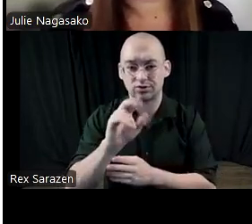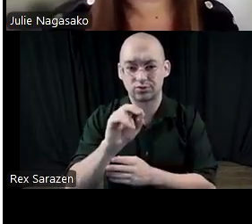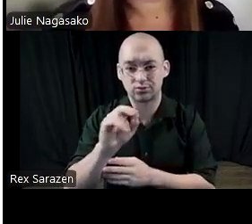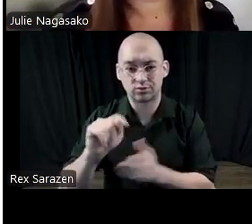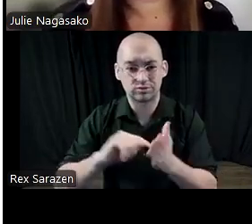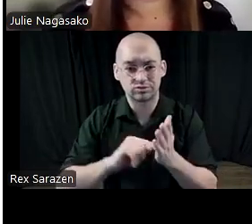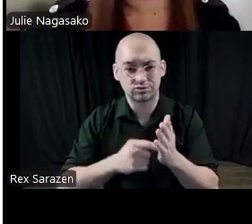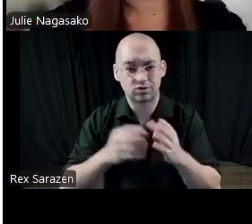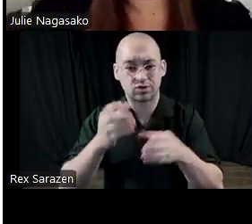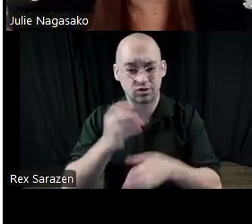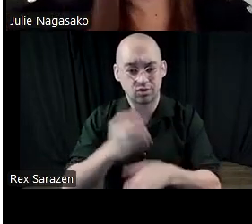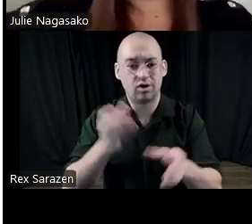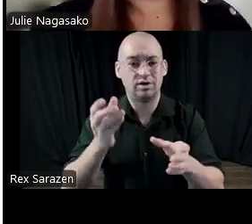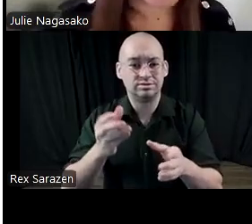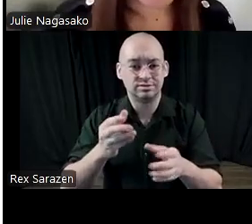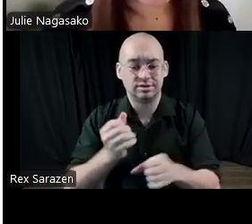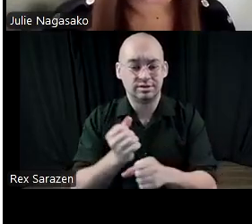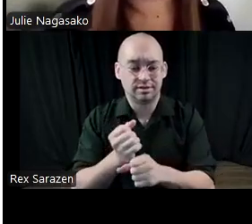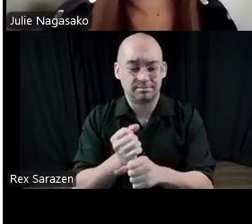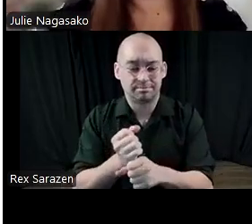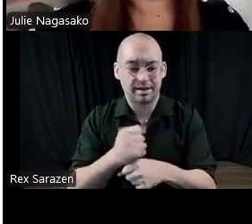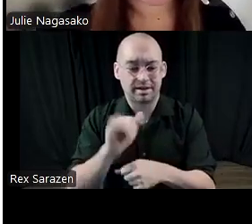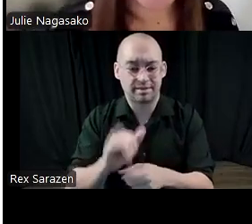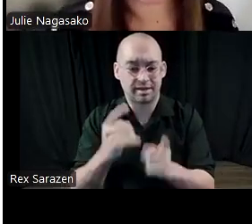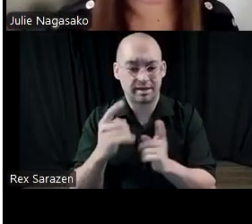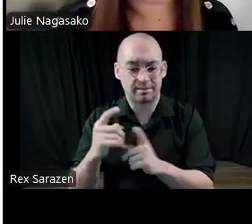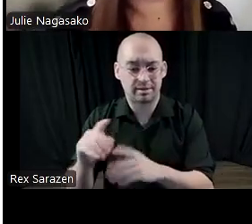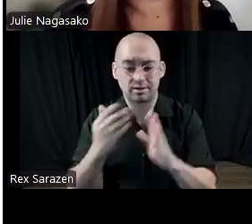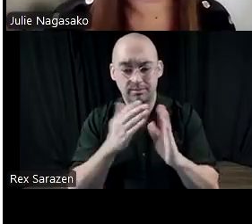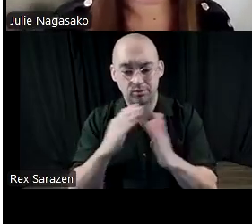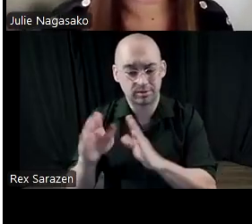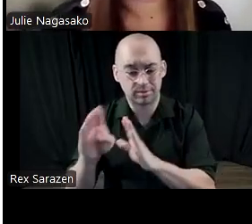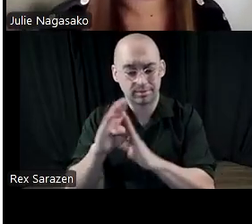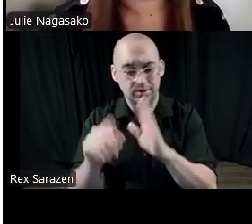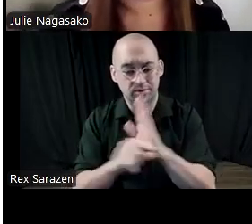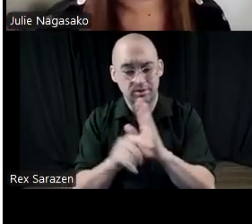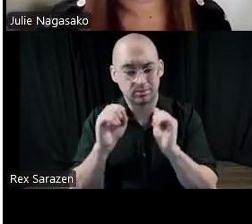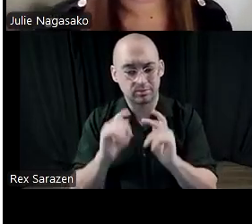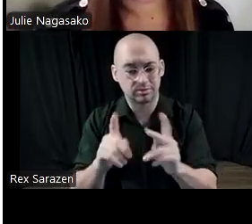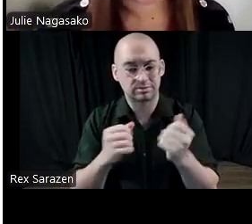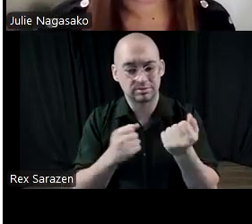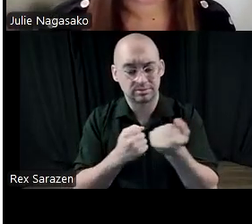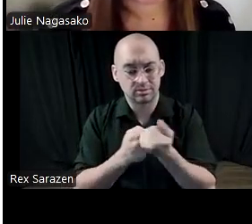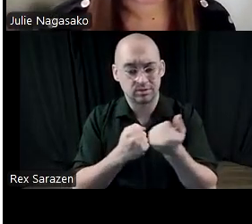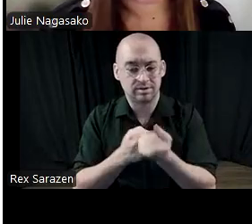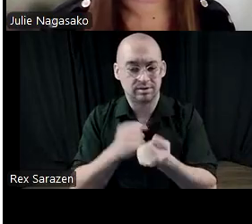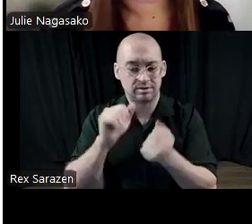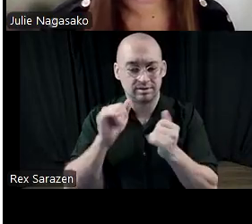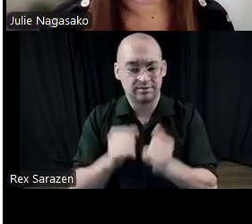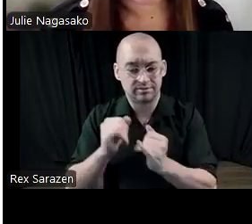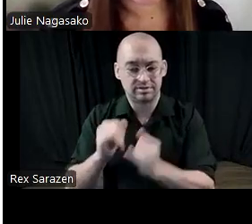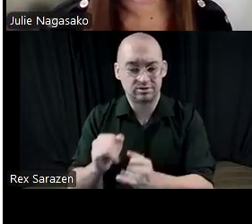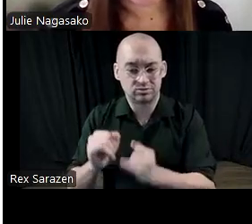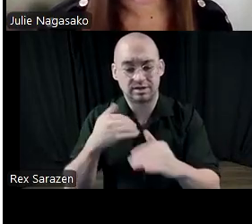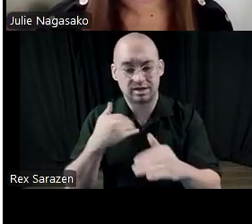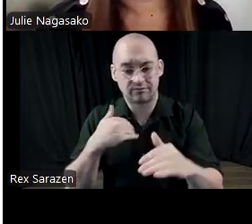behavioral health outcomes, which can be part of the community context and the opportunities and supports that individuals and communities have